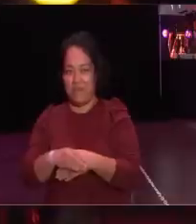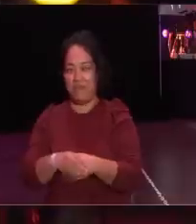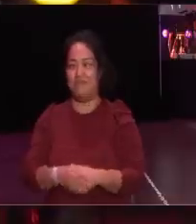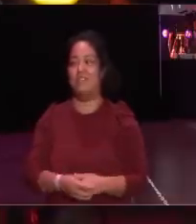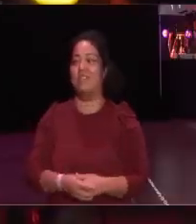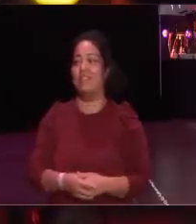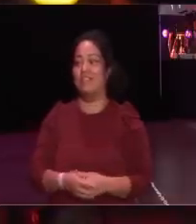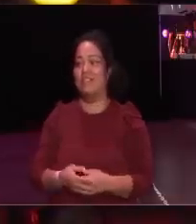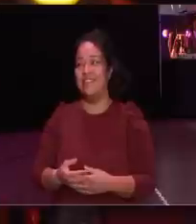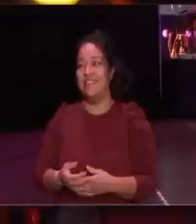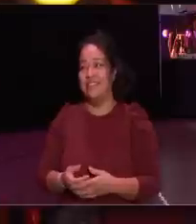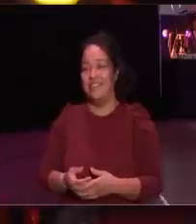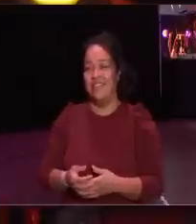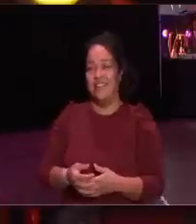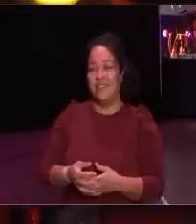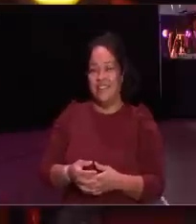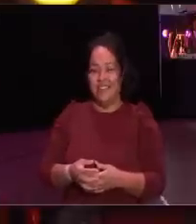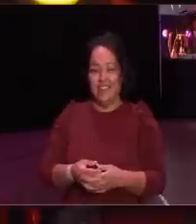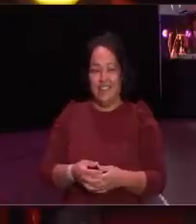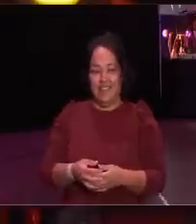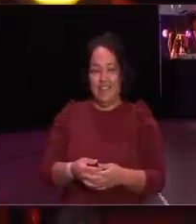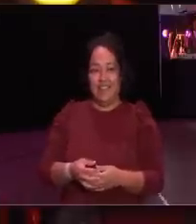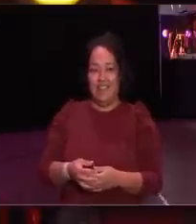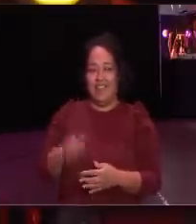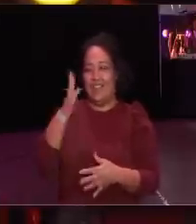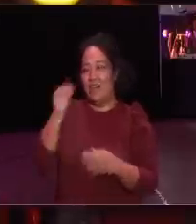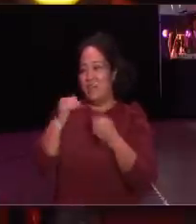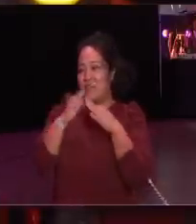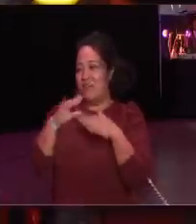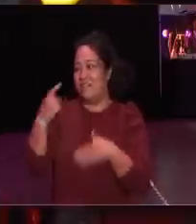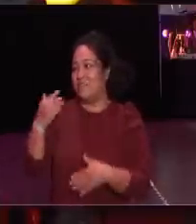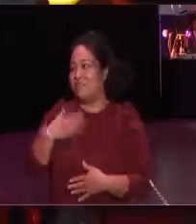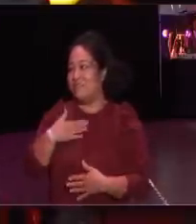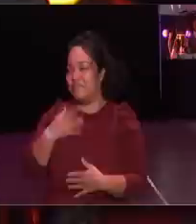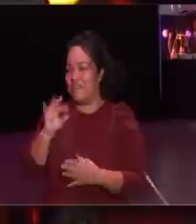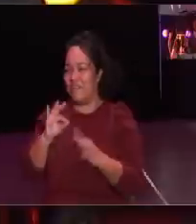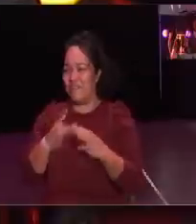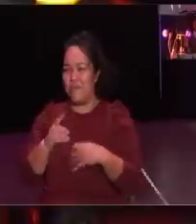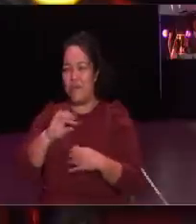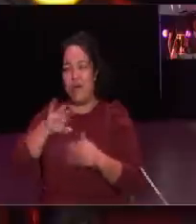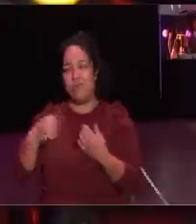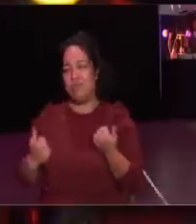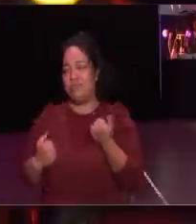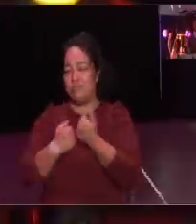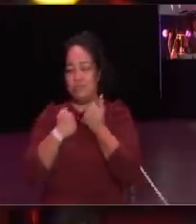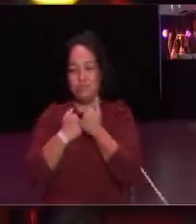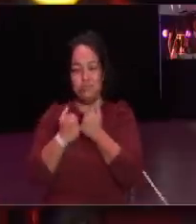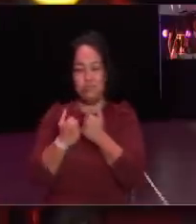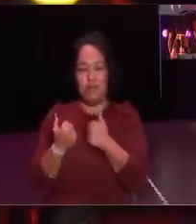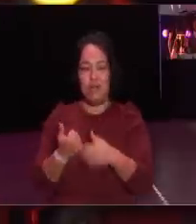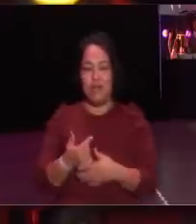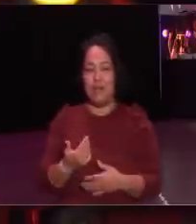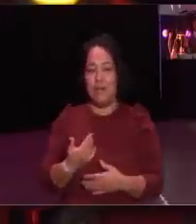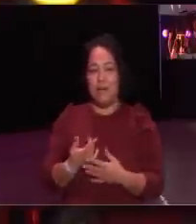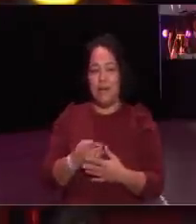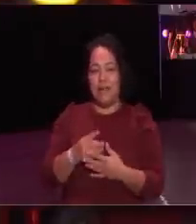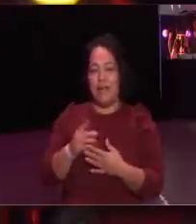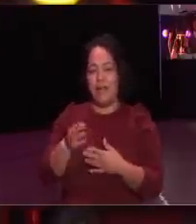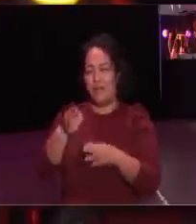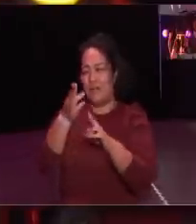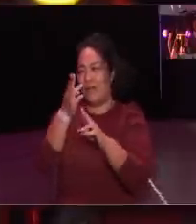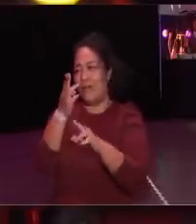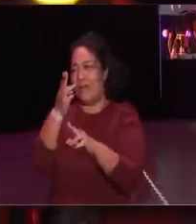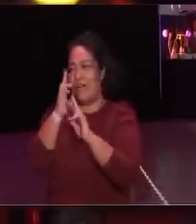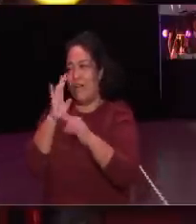Gracias a Dios por mi familia que siempre me ha apoyado. God bless my family who has always supported me. Quiero honrar a todos los obispos que están aquí. And I want to